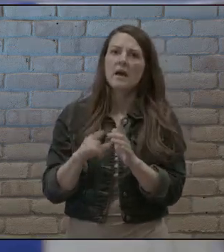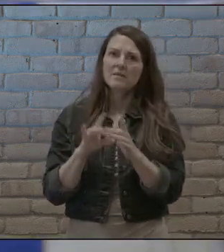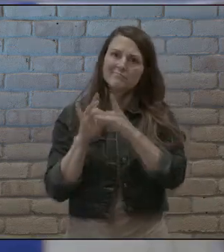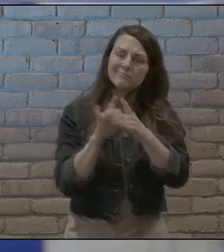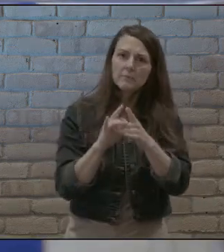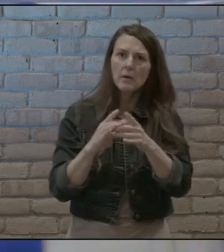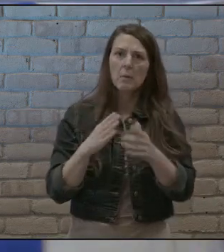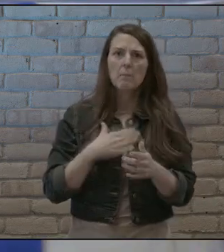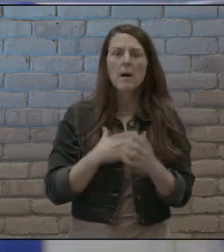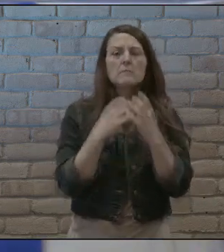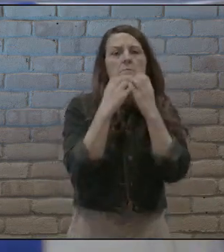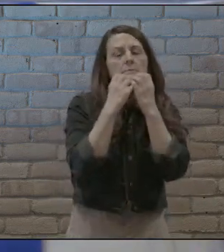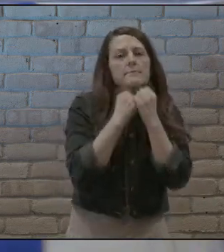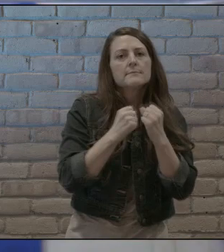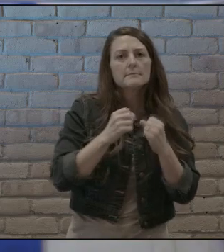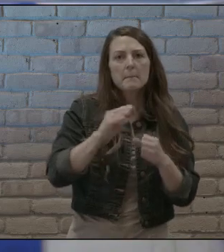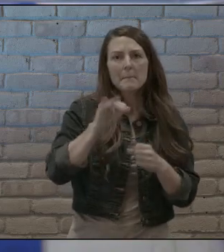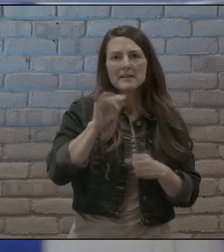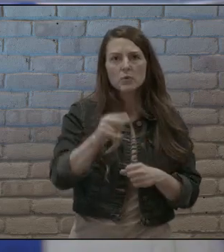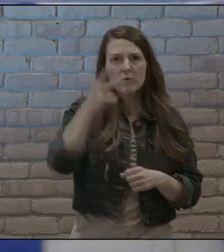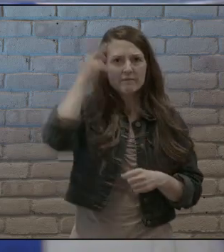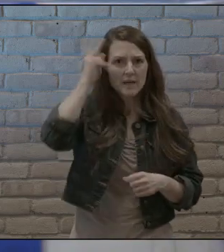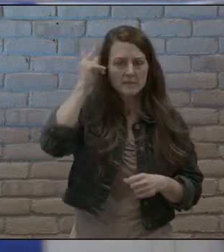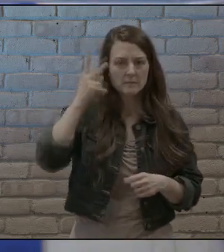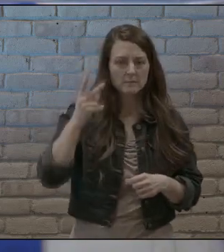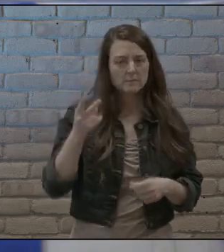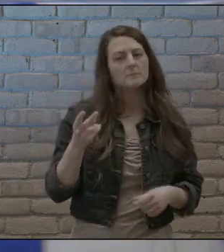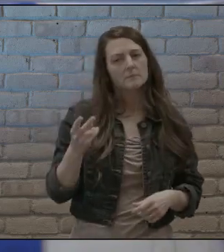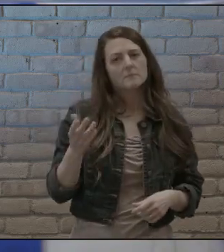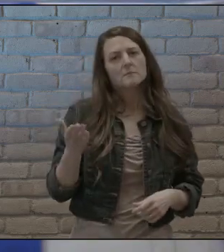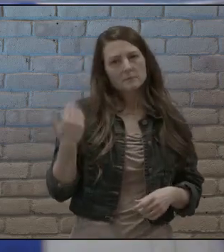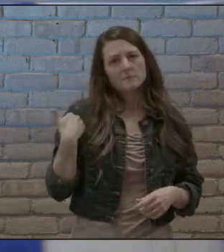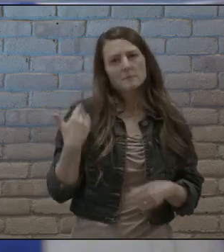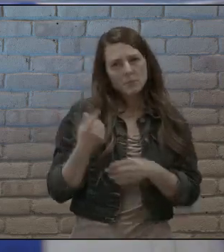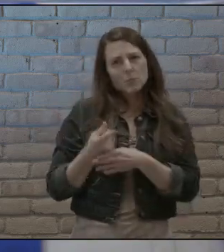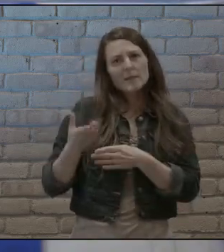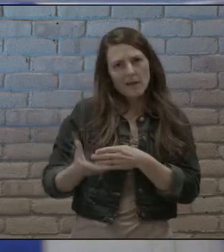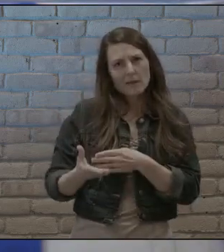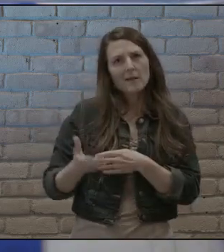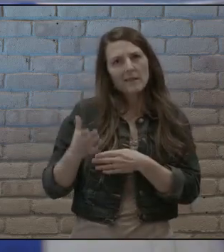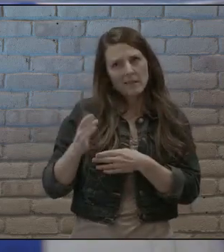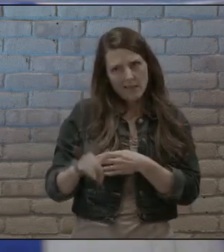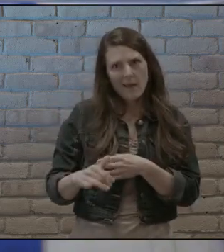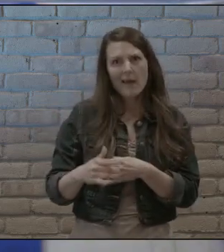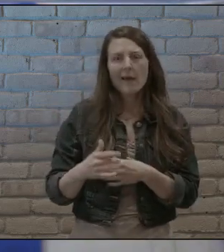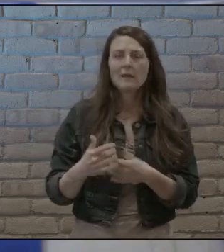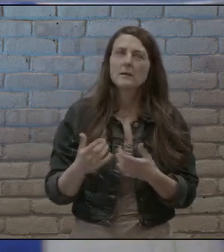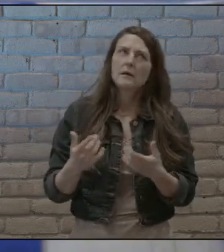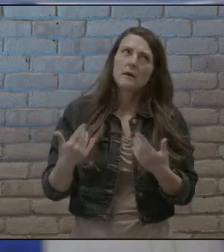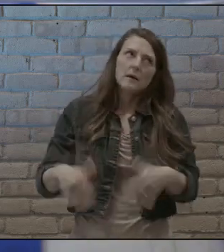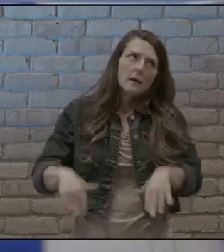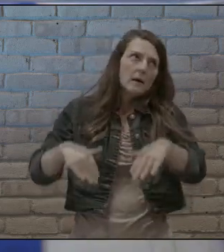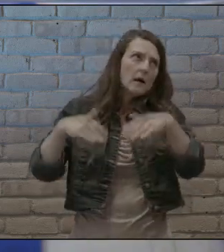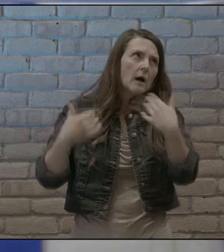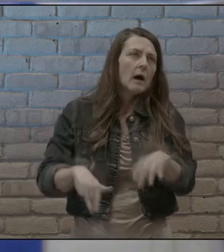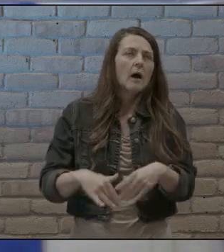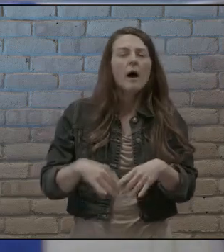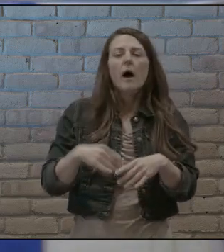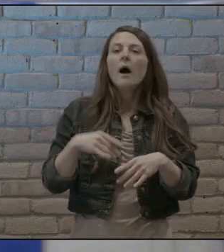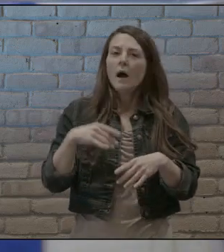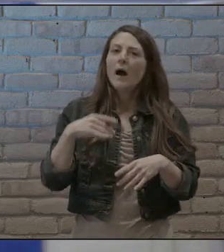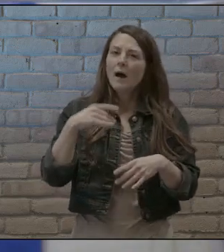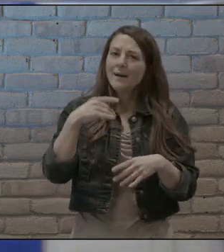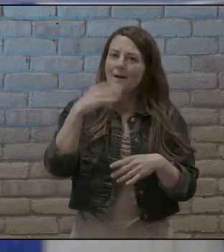Minnesota Vikings. This last weekend was another reminder why I am so annoyed by people who are